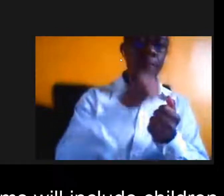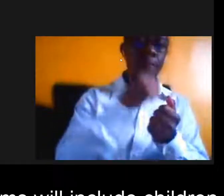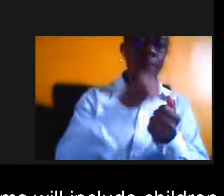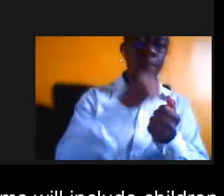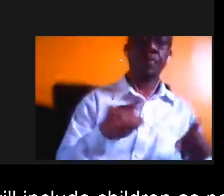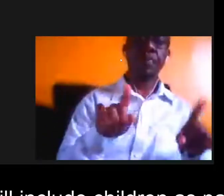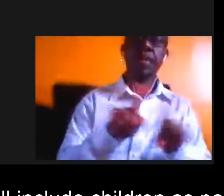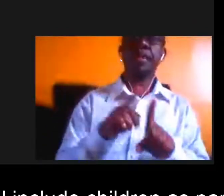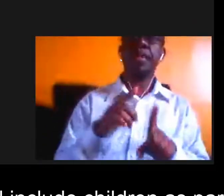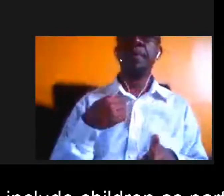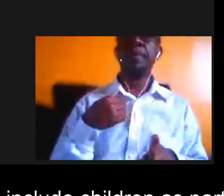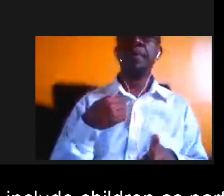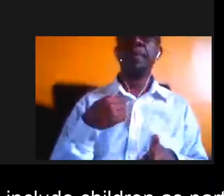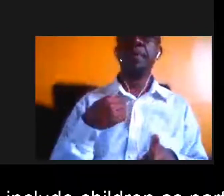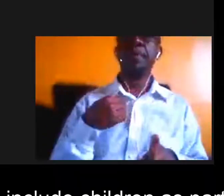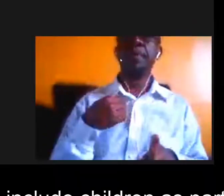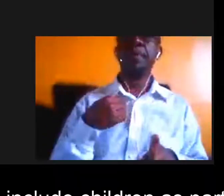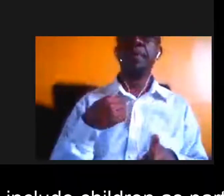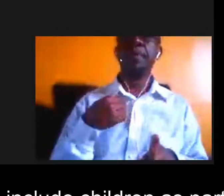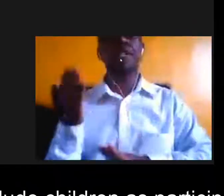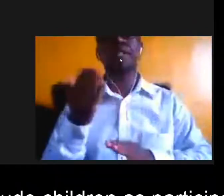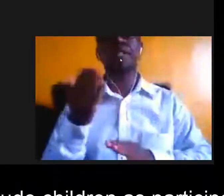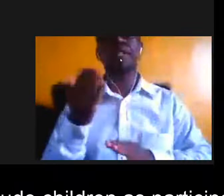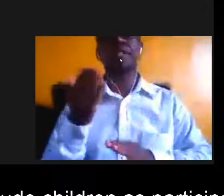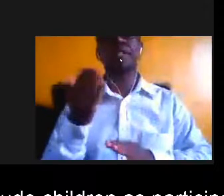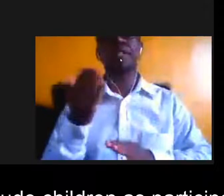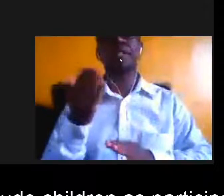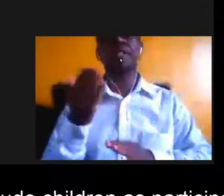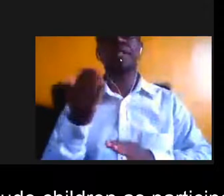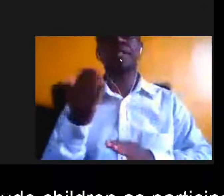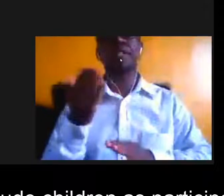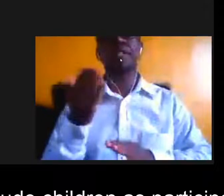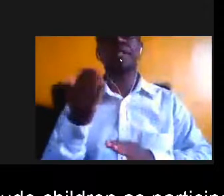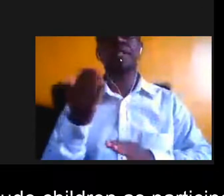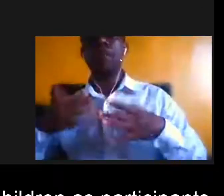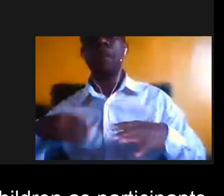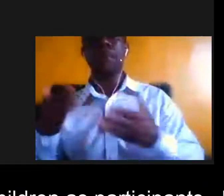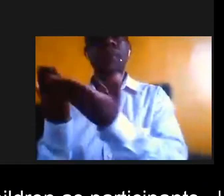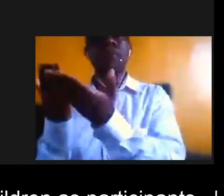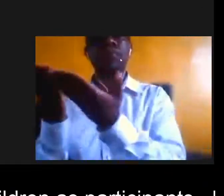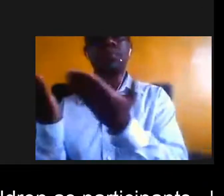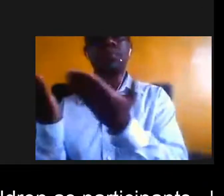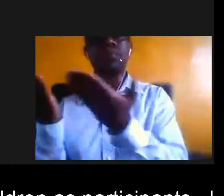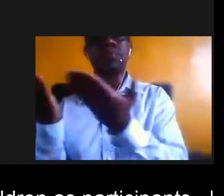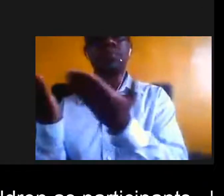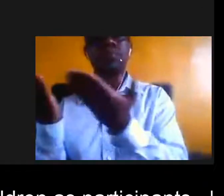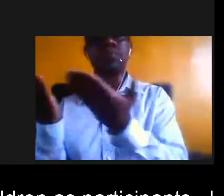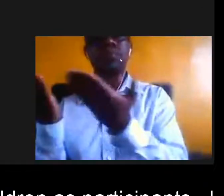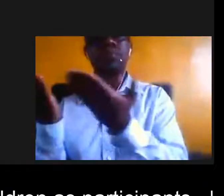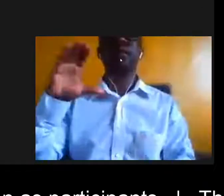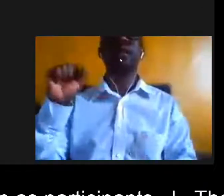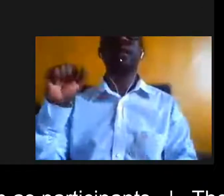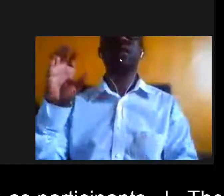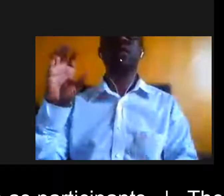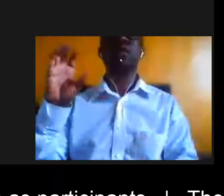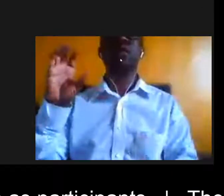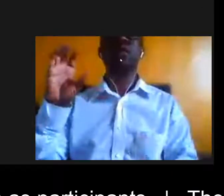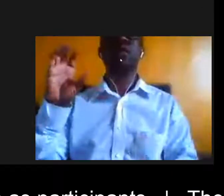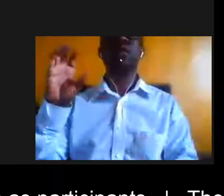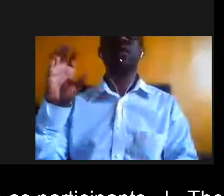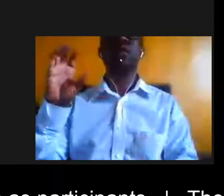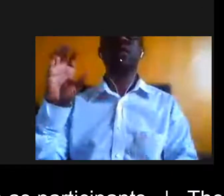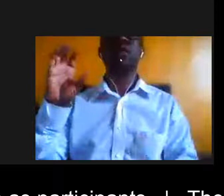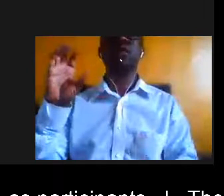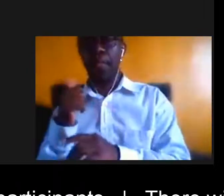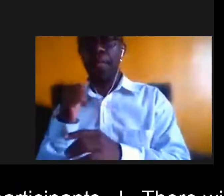quick response from CSOs, from citizens themselves, and also from the enforcement officers who